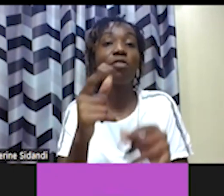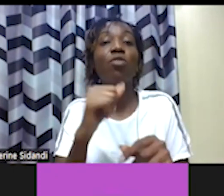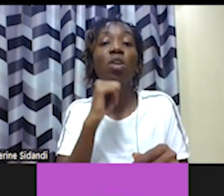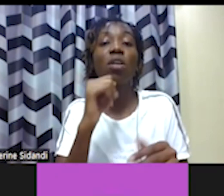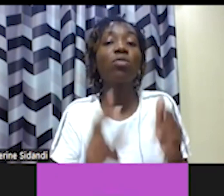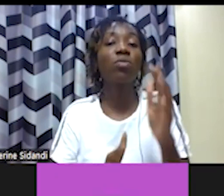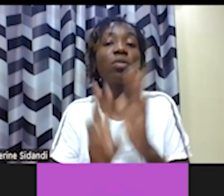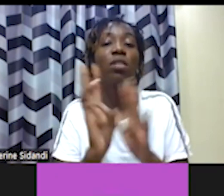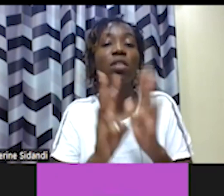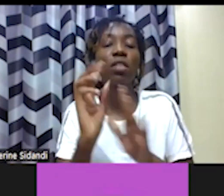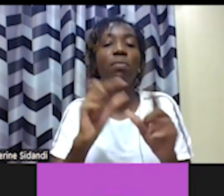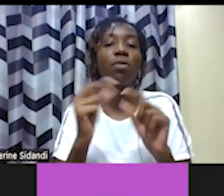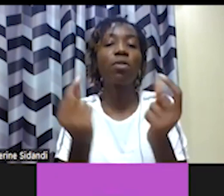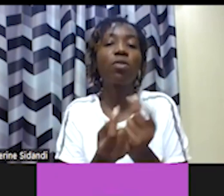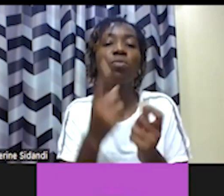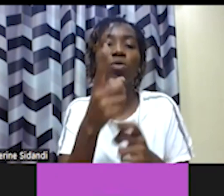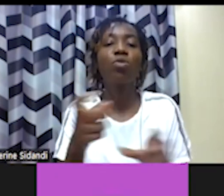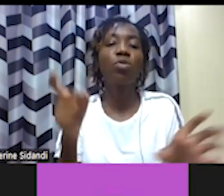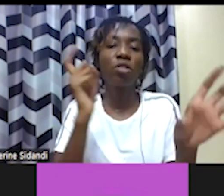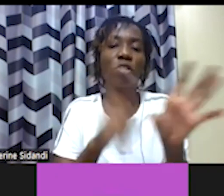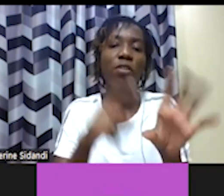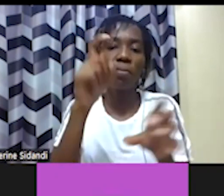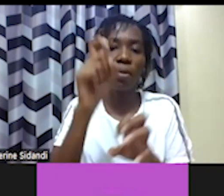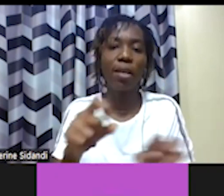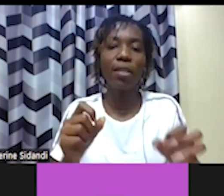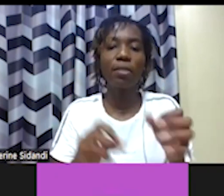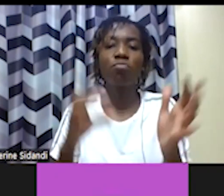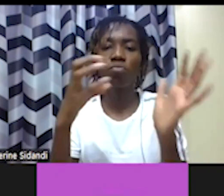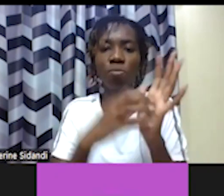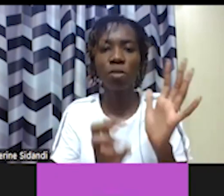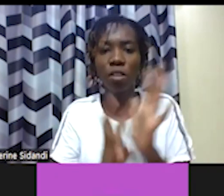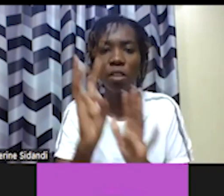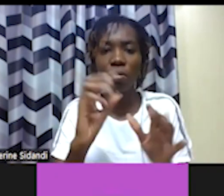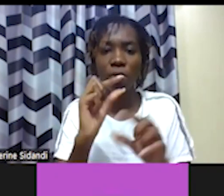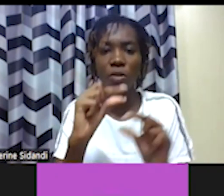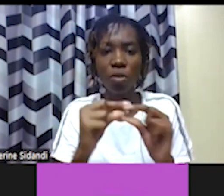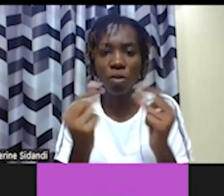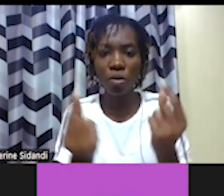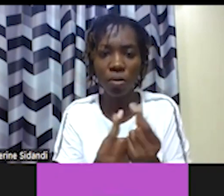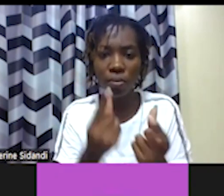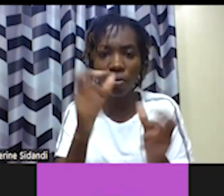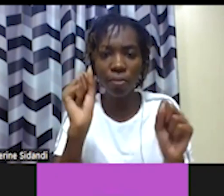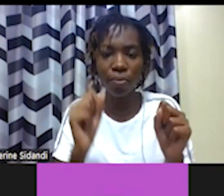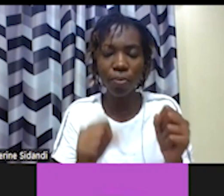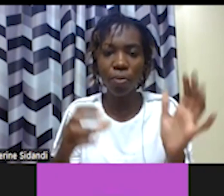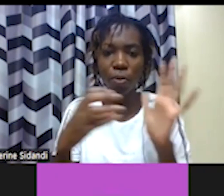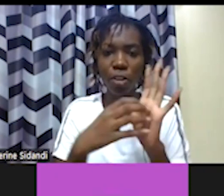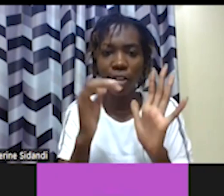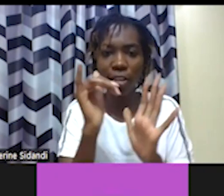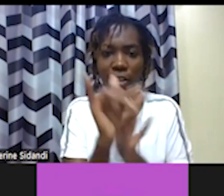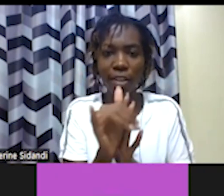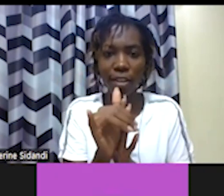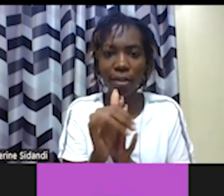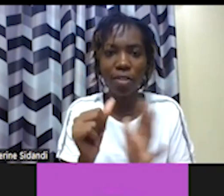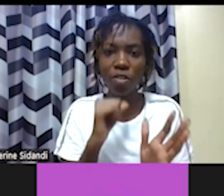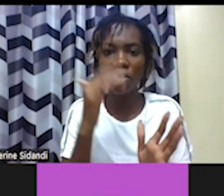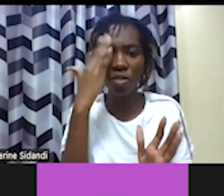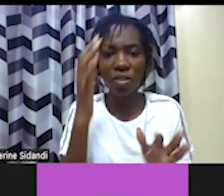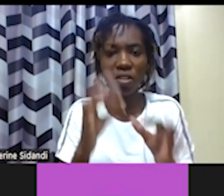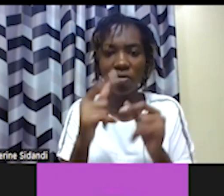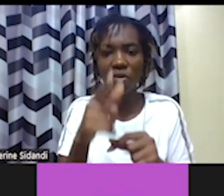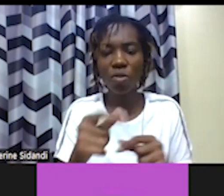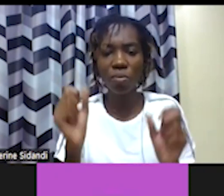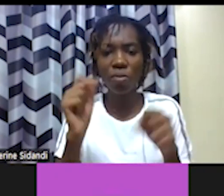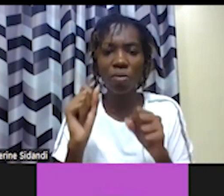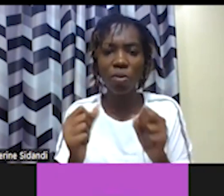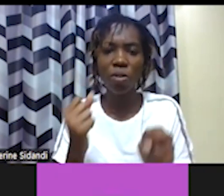I don't know whether my team is there and posting the WhatsApp group. Jacinta, are you still with us? Are you able to post that? I don't know whether you're able to do that. Please